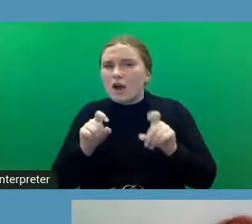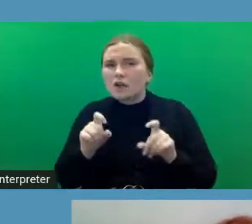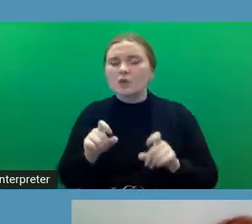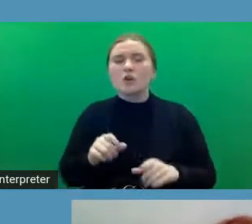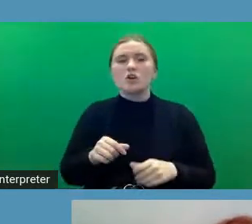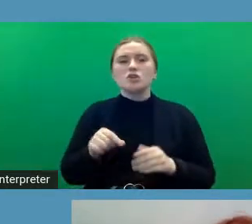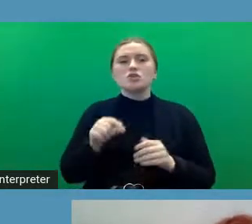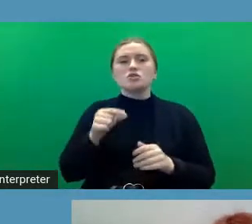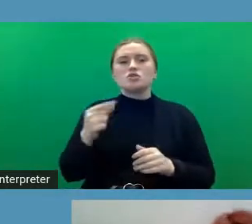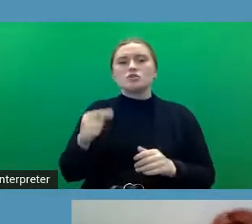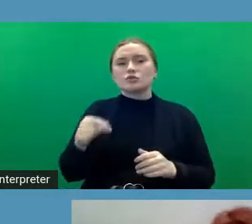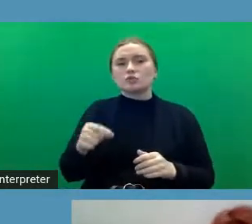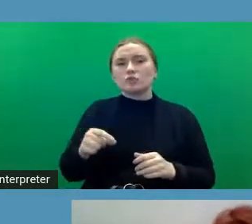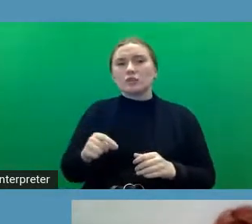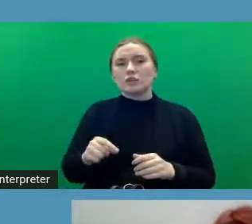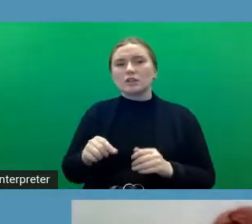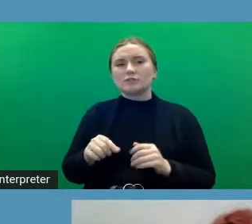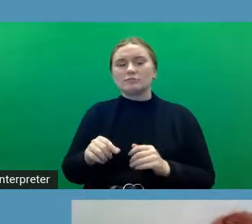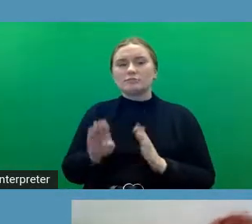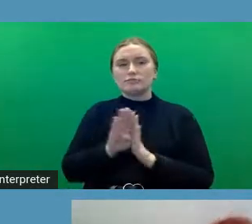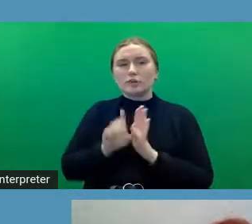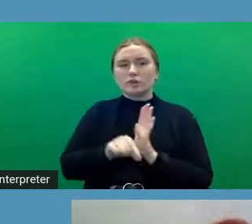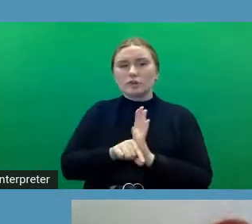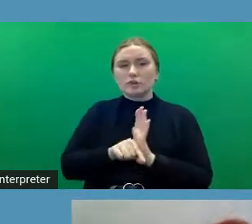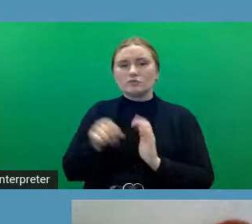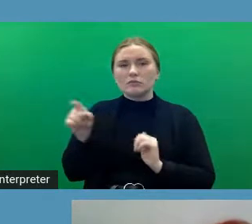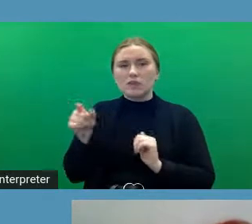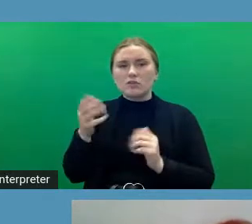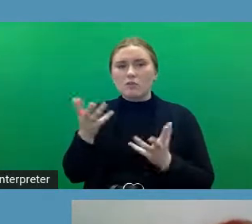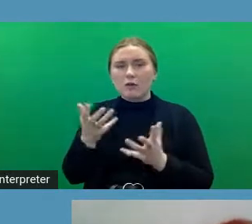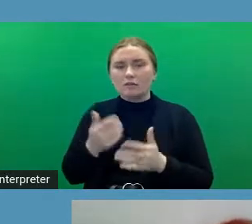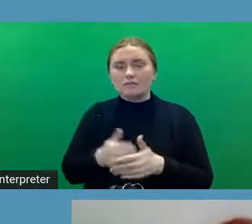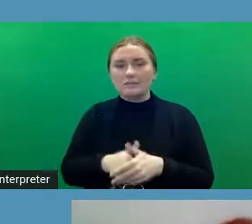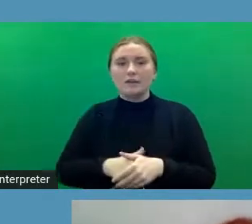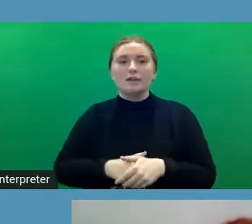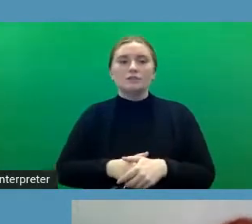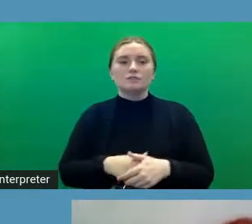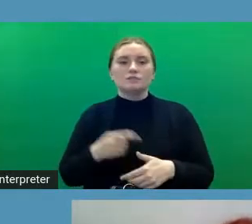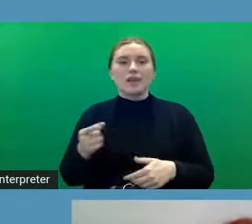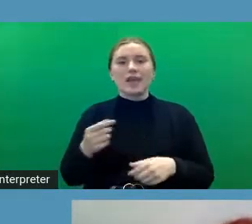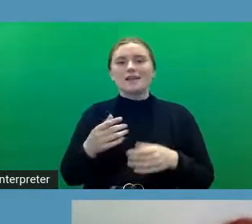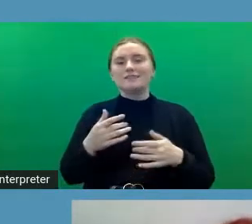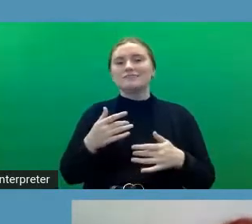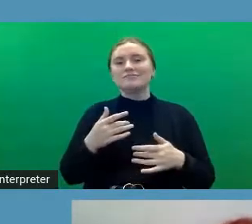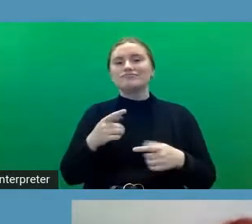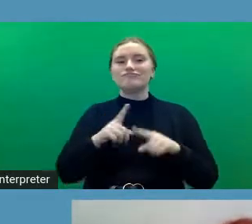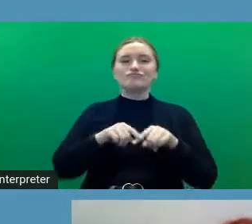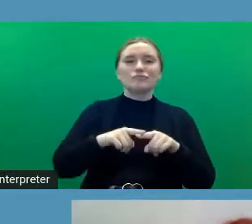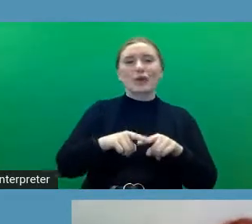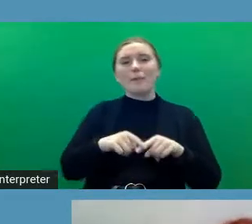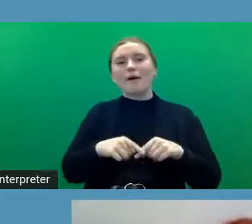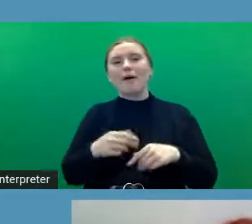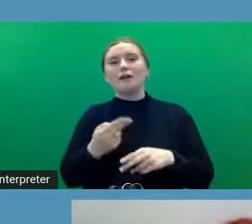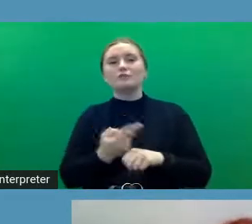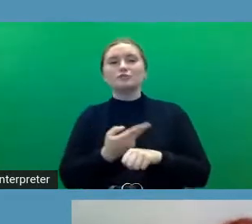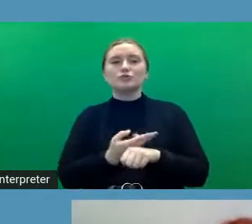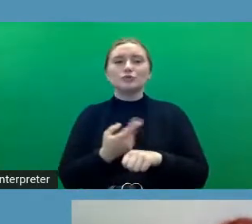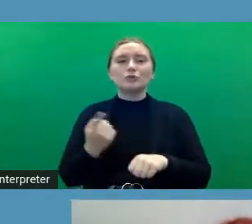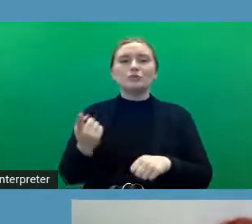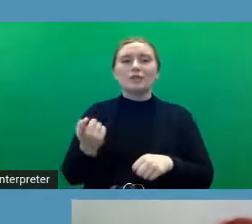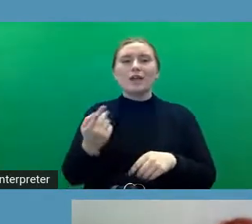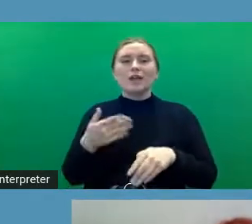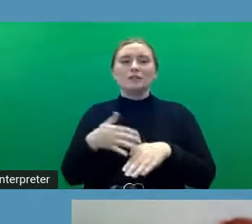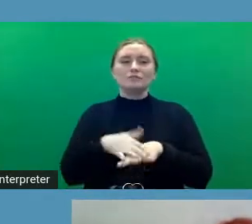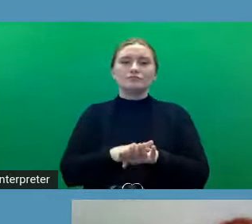conflating. Yeah, exactly. Yeah, so it depends what we're using this for. If we're going to overlay this onto another video,